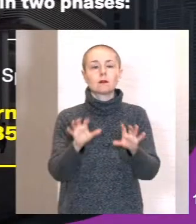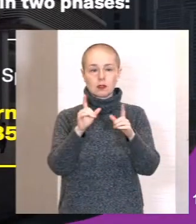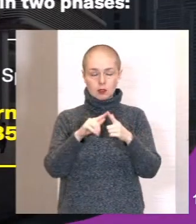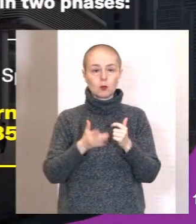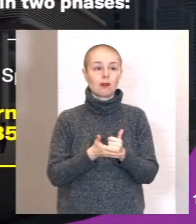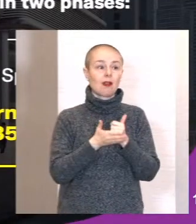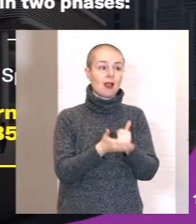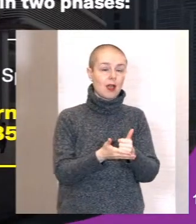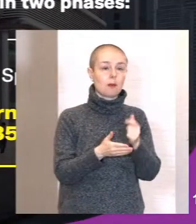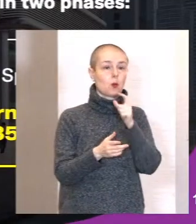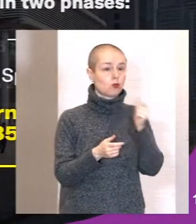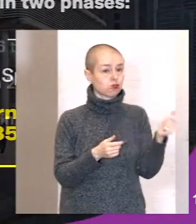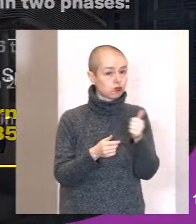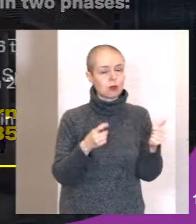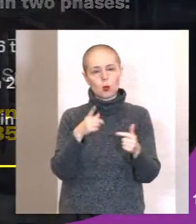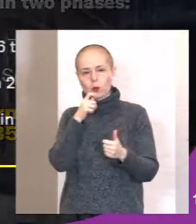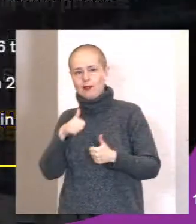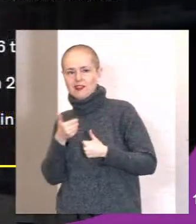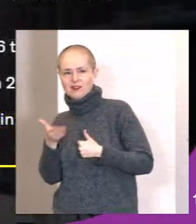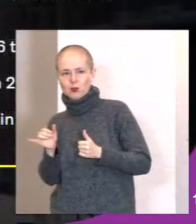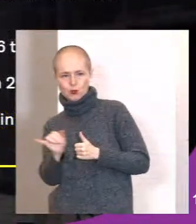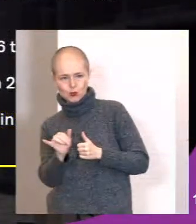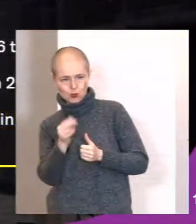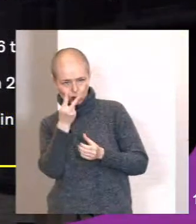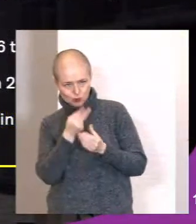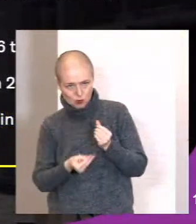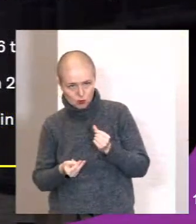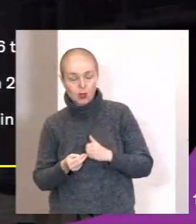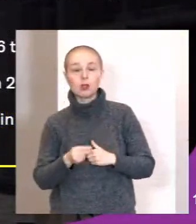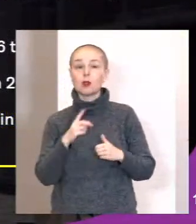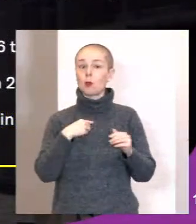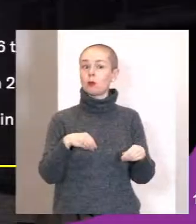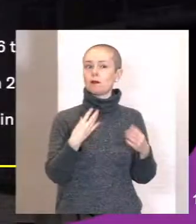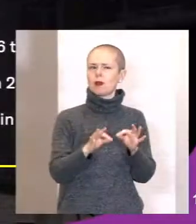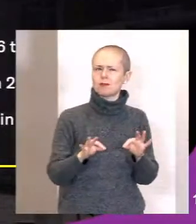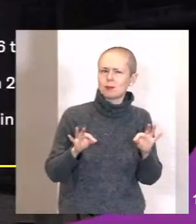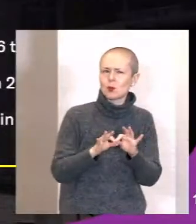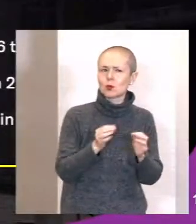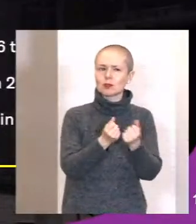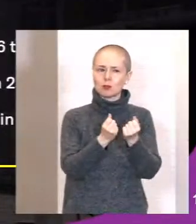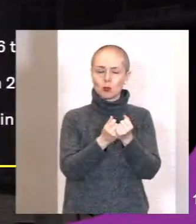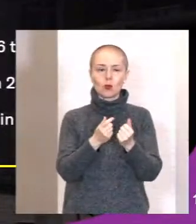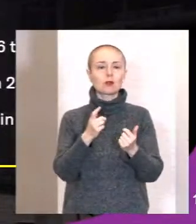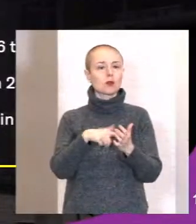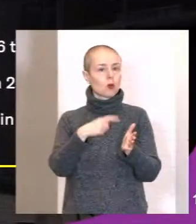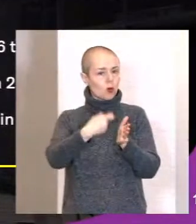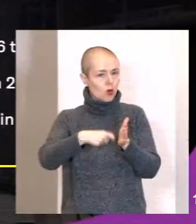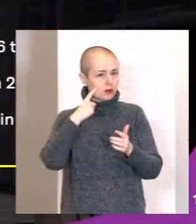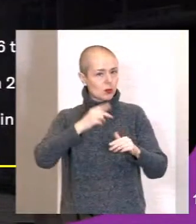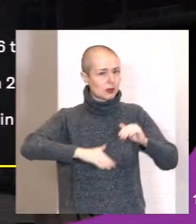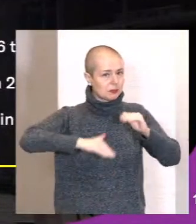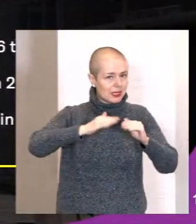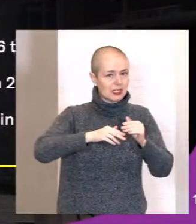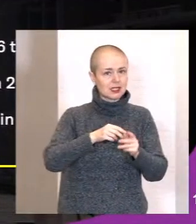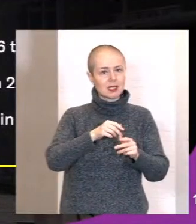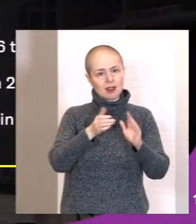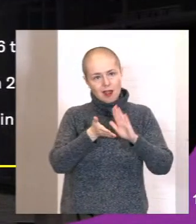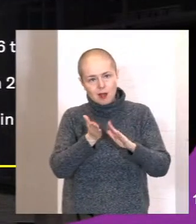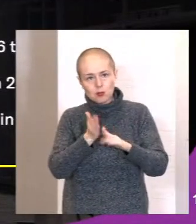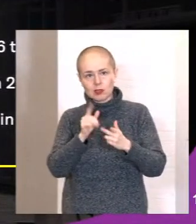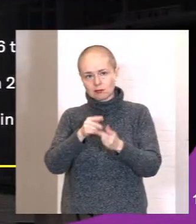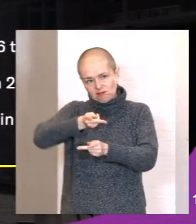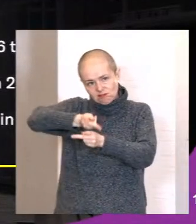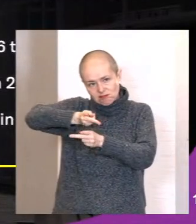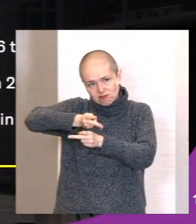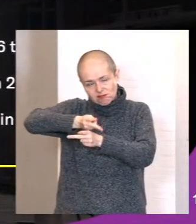commuters and the community. To provide important support for the cost of building, operating, and maintaining this